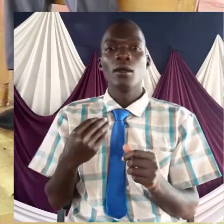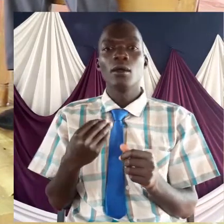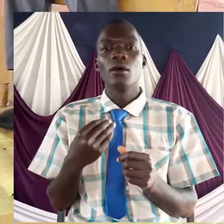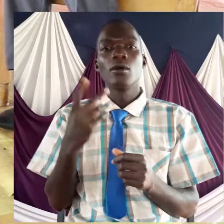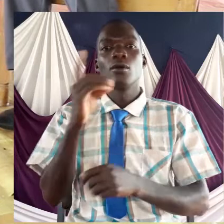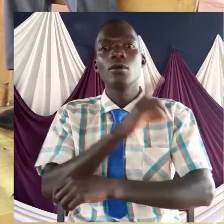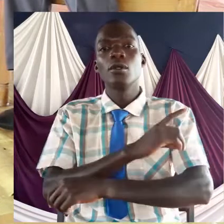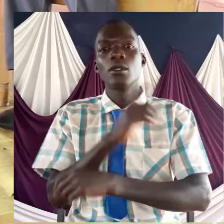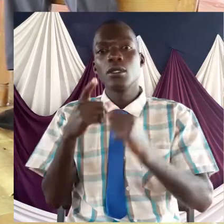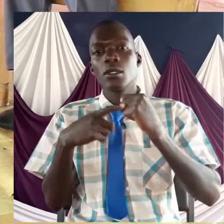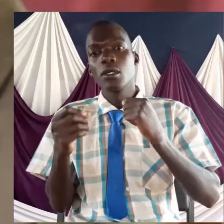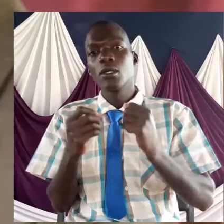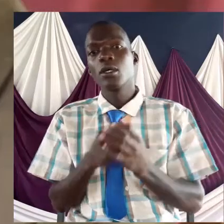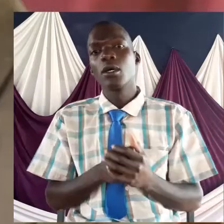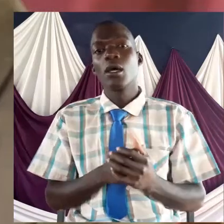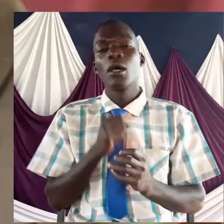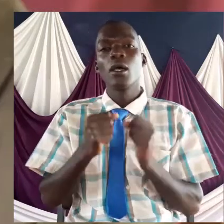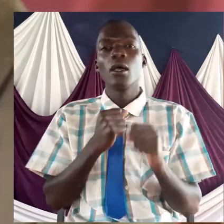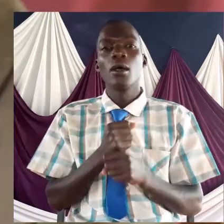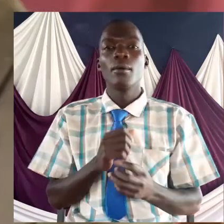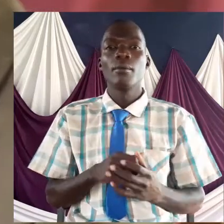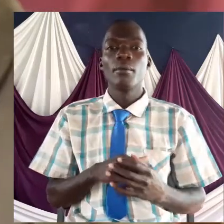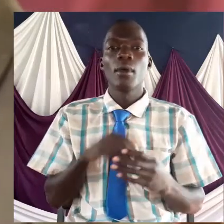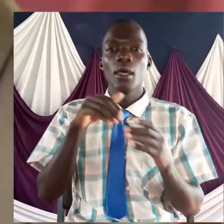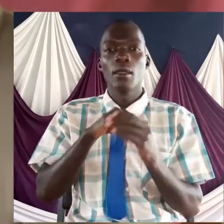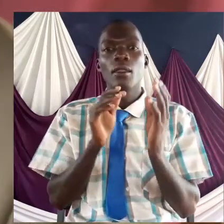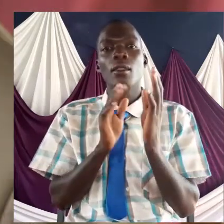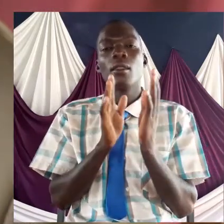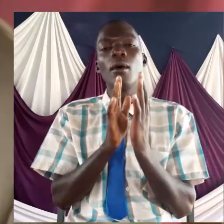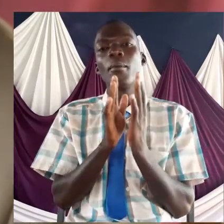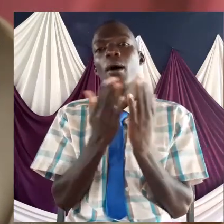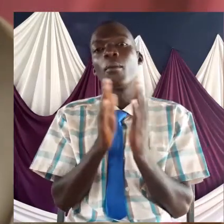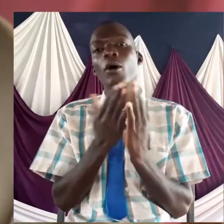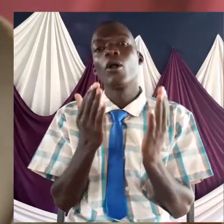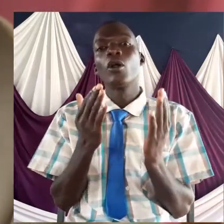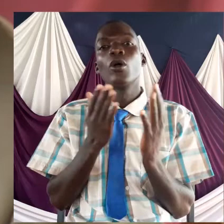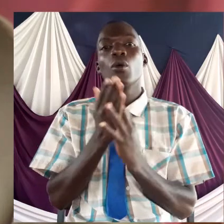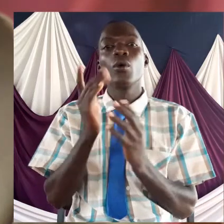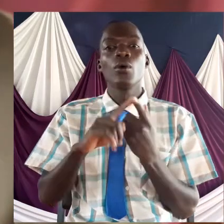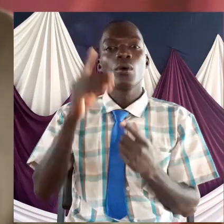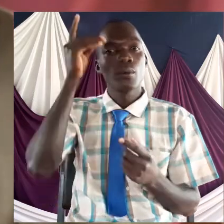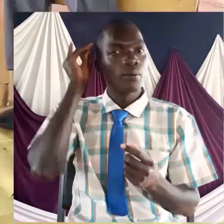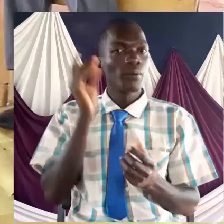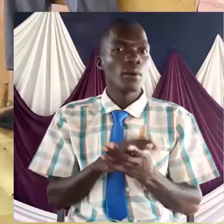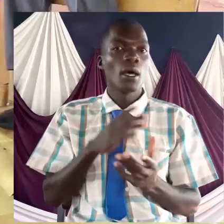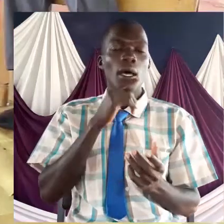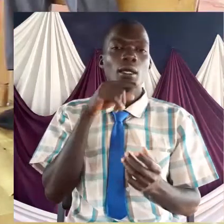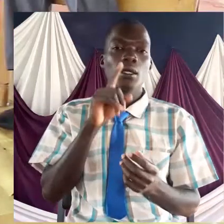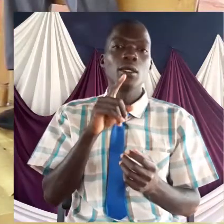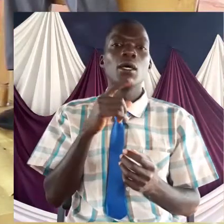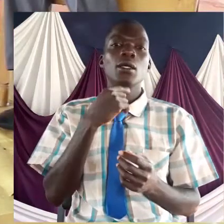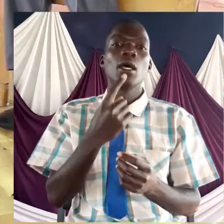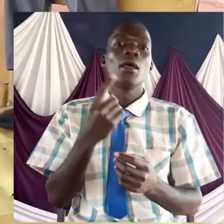1,260 years. That is what the Bible told mm-hmm. Daniel. Yes. And history has